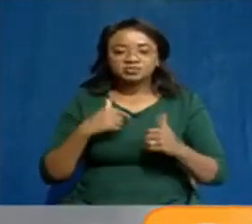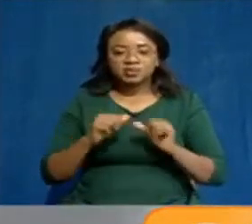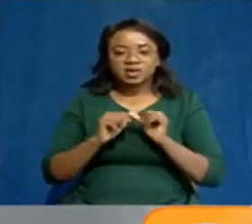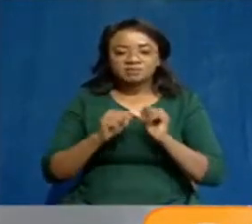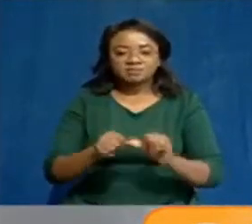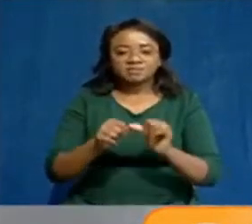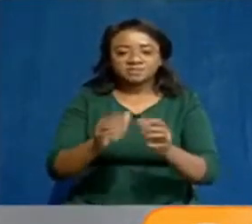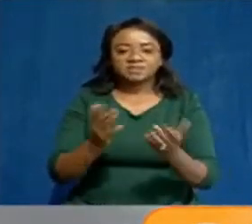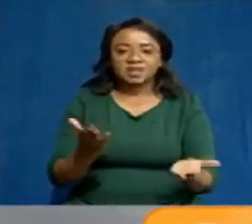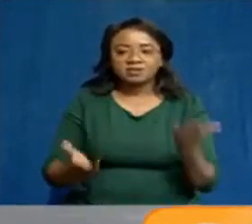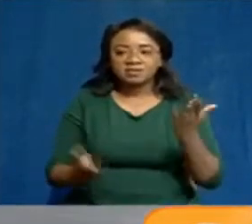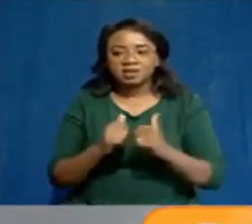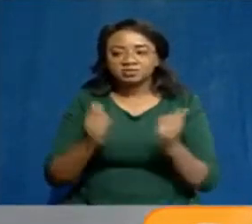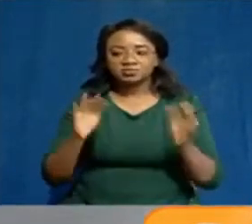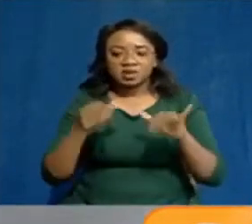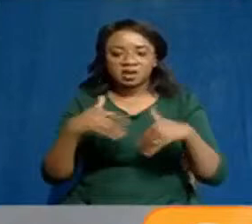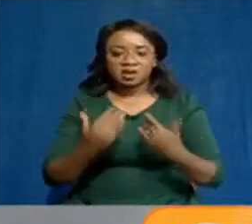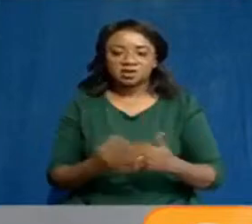just comment on that?